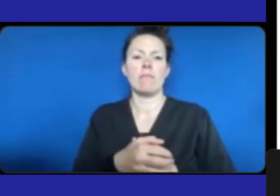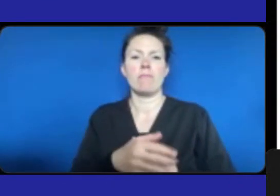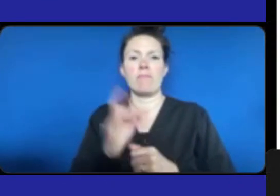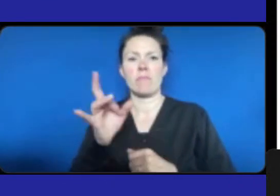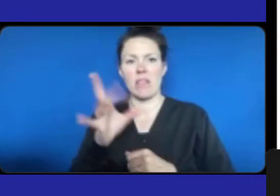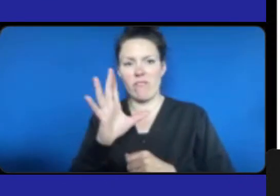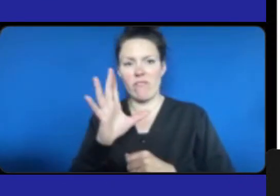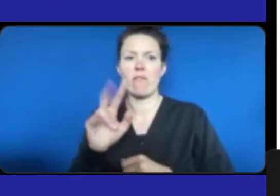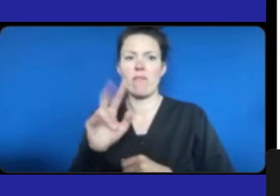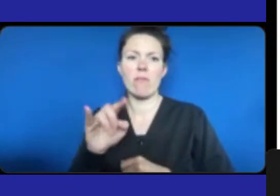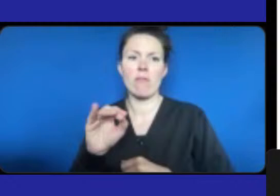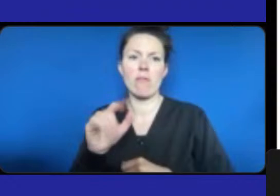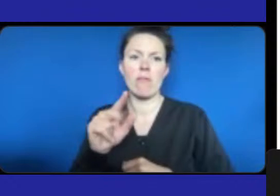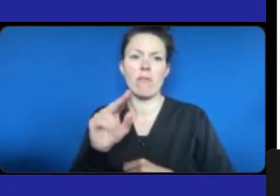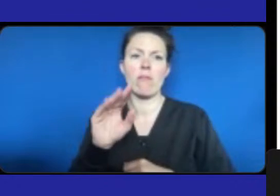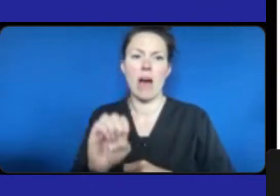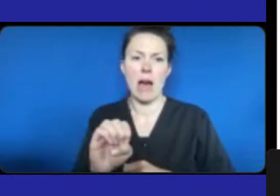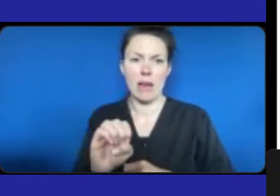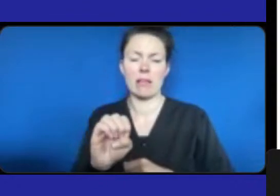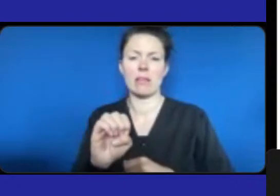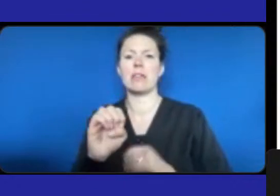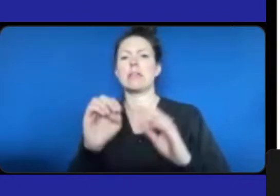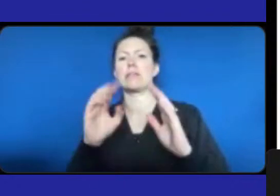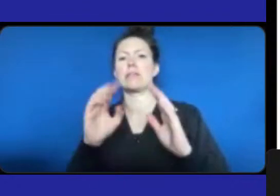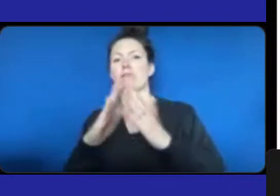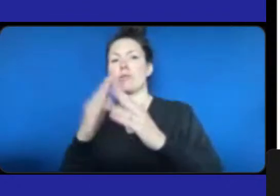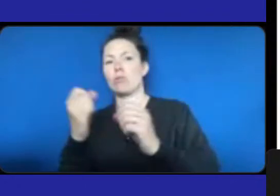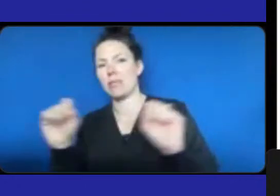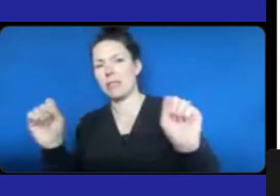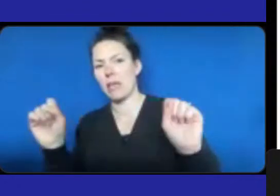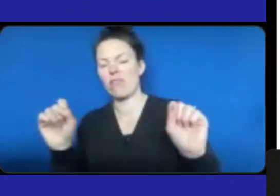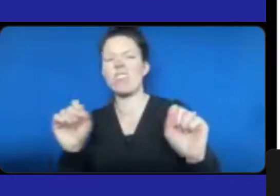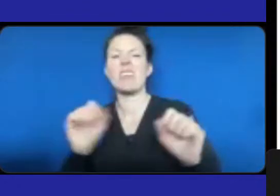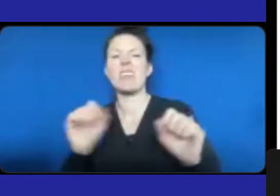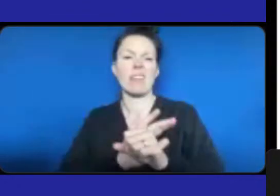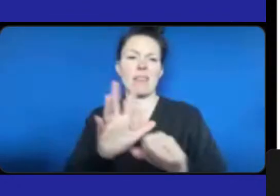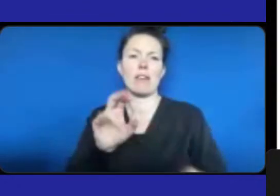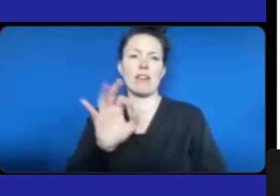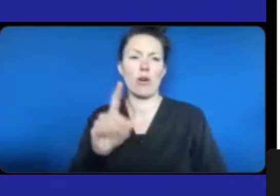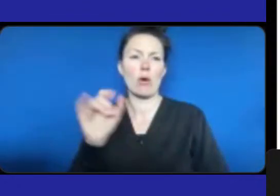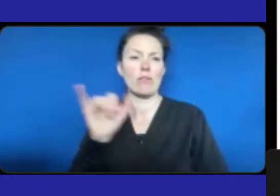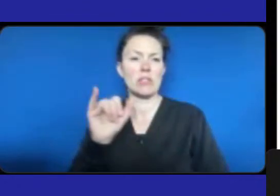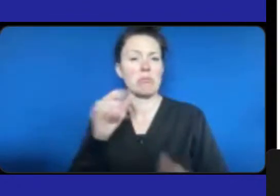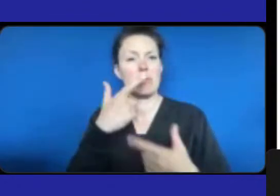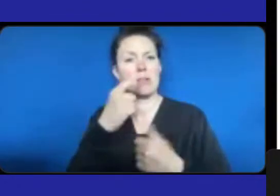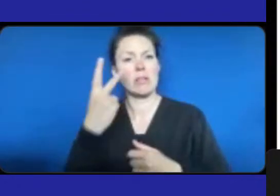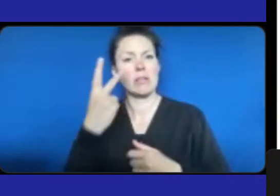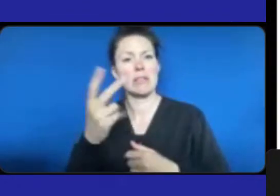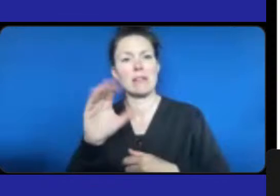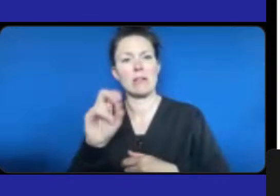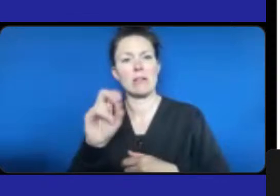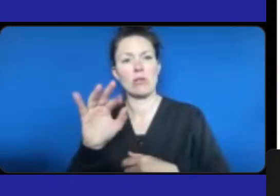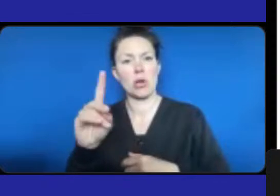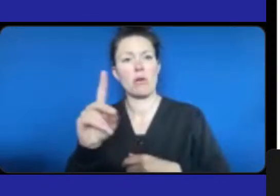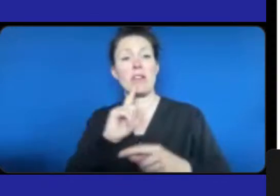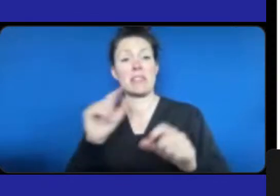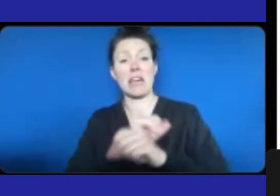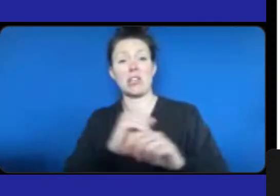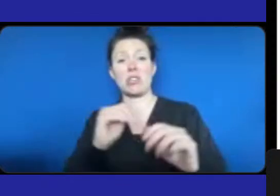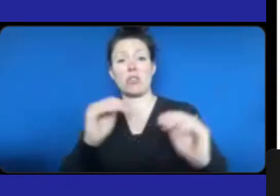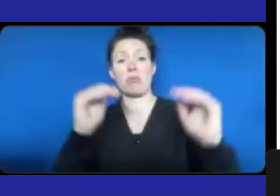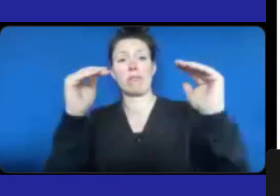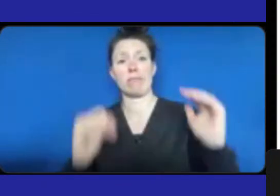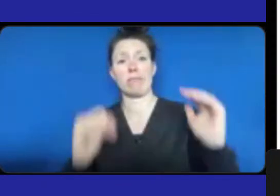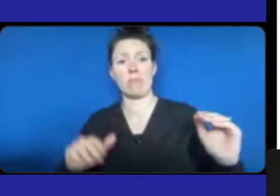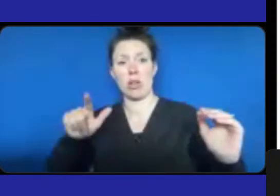sort of safety in the community. And then, of course, COVID, although it's interesting to see, COVID is lower down on the list than one might